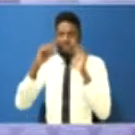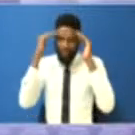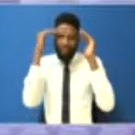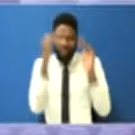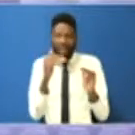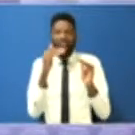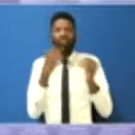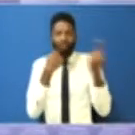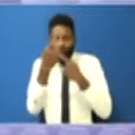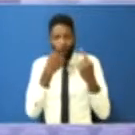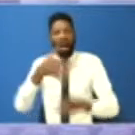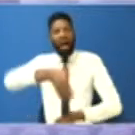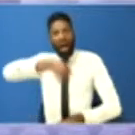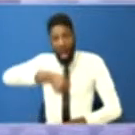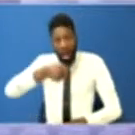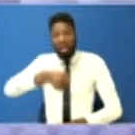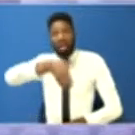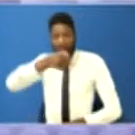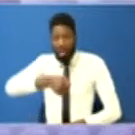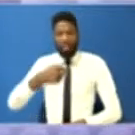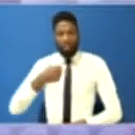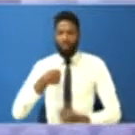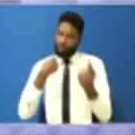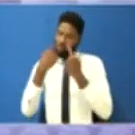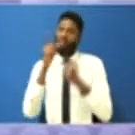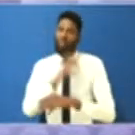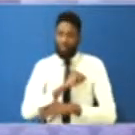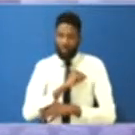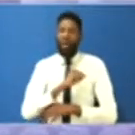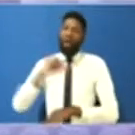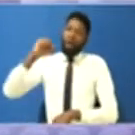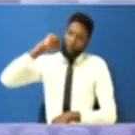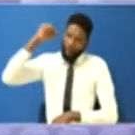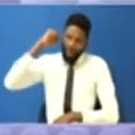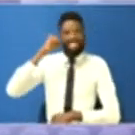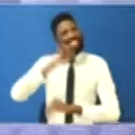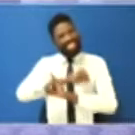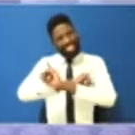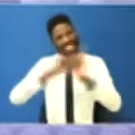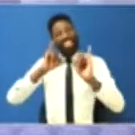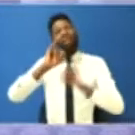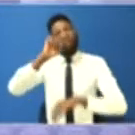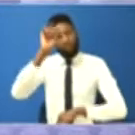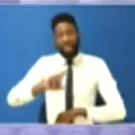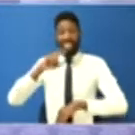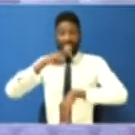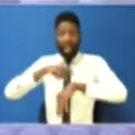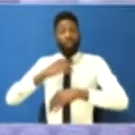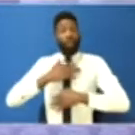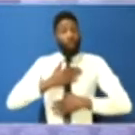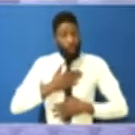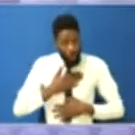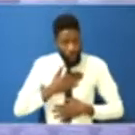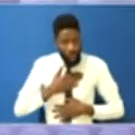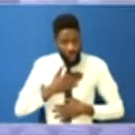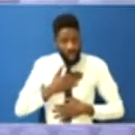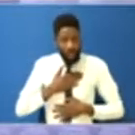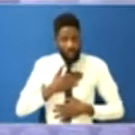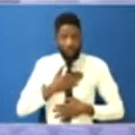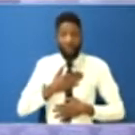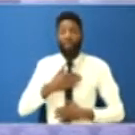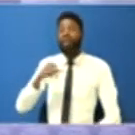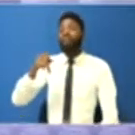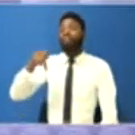know like talking about the handshake i've demonstrated what we call cia safety when the honourable prime minister former prime minister's retirement